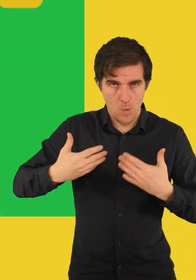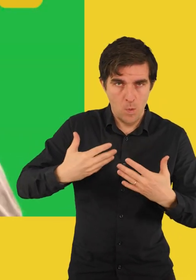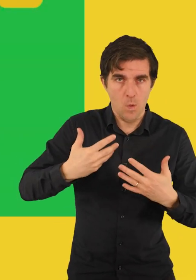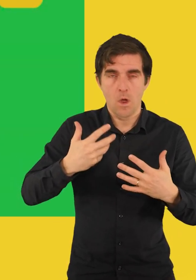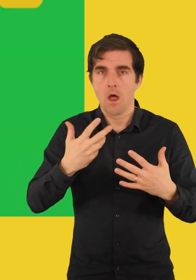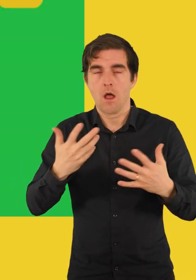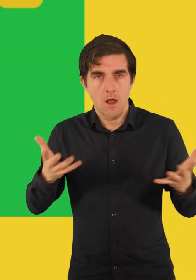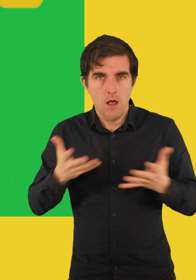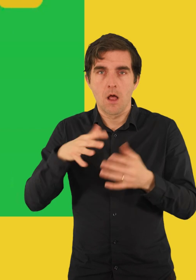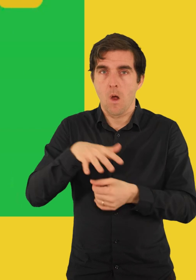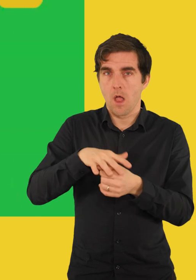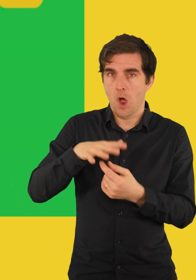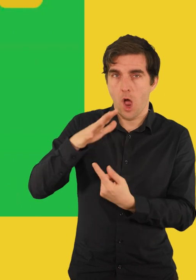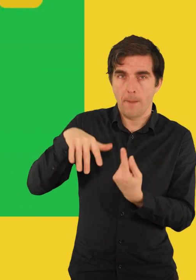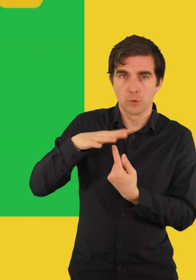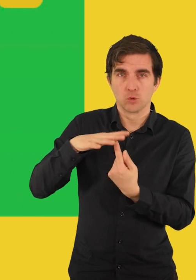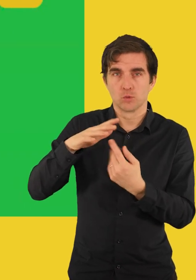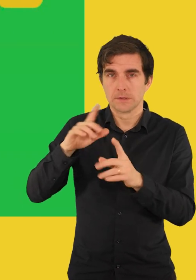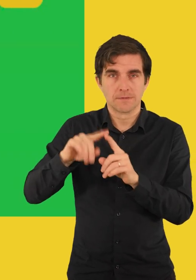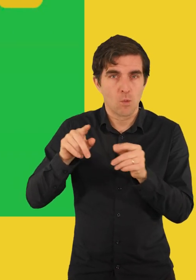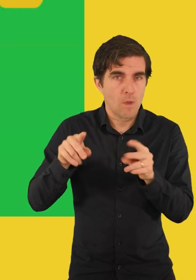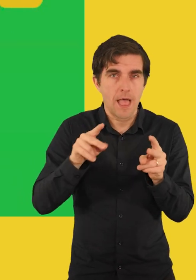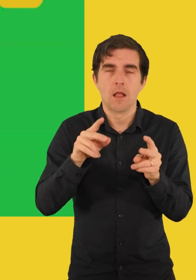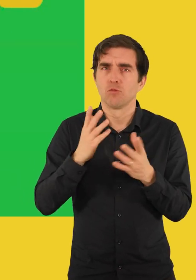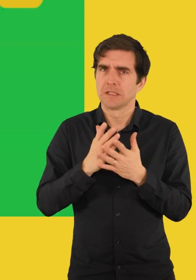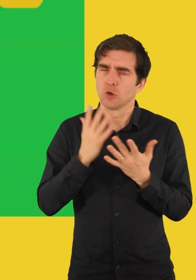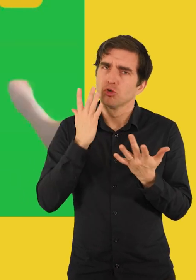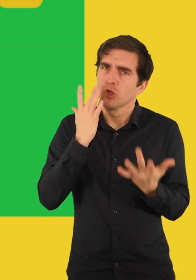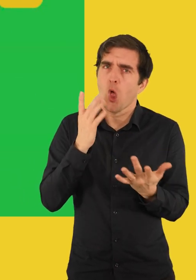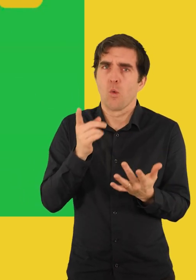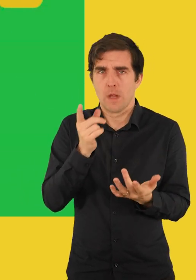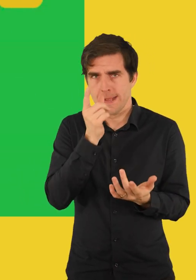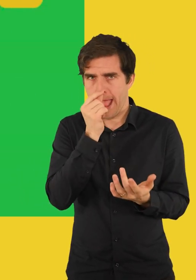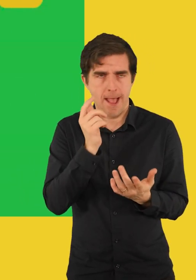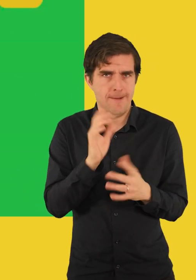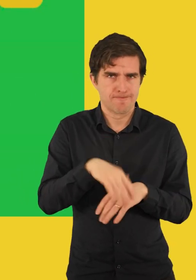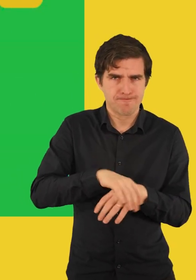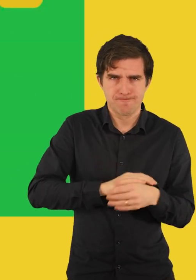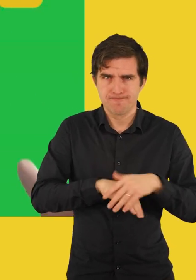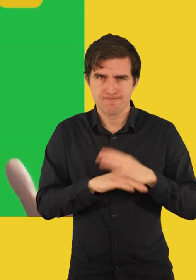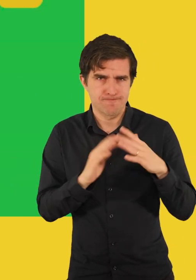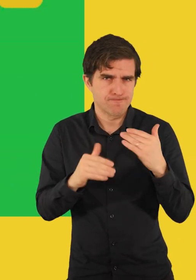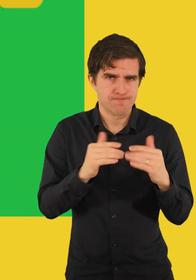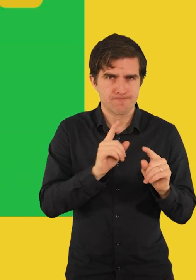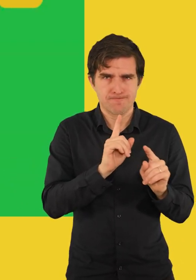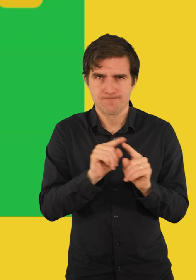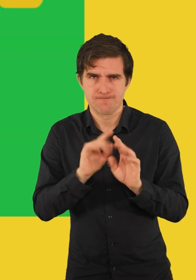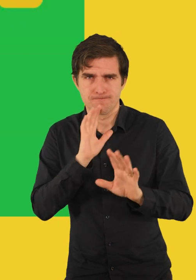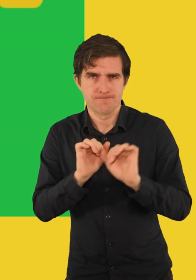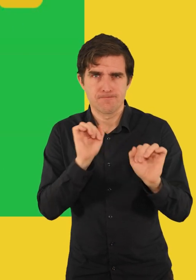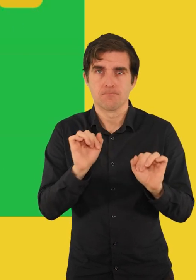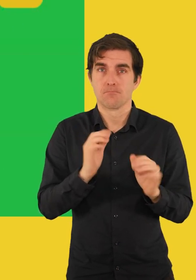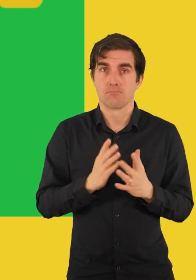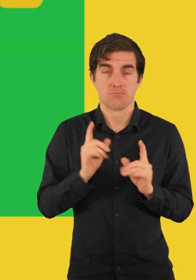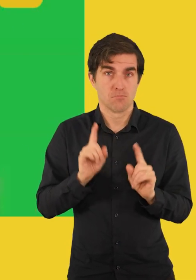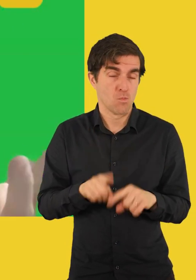decision making, and empowering the local community kind of way that really shows kind of the very different things you can be doing